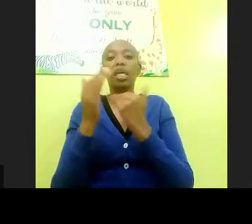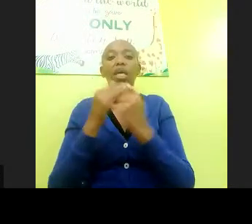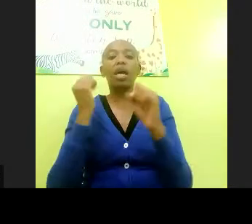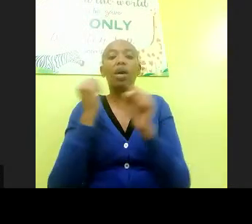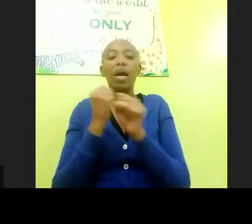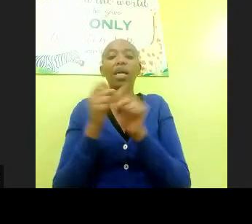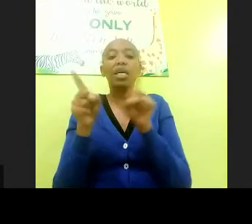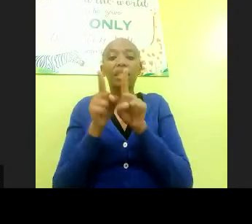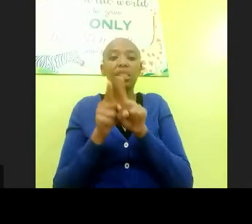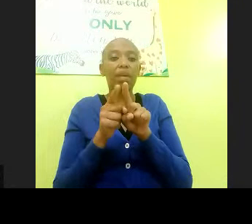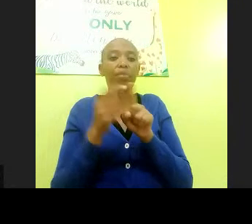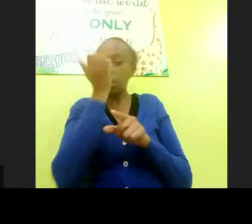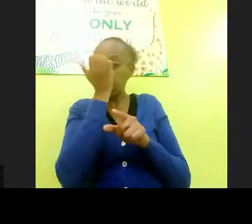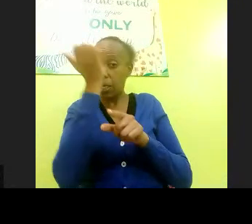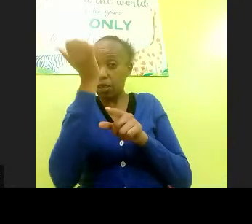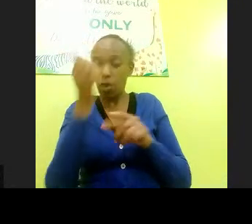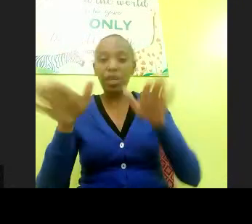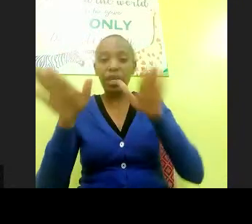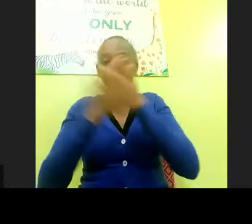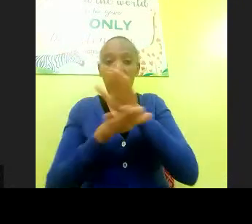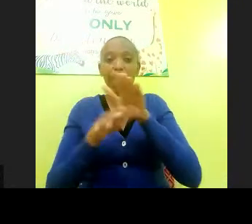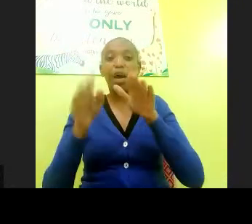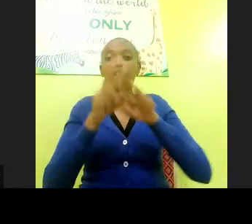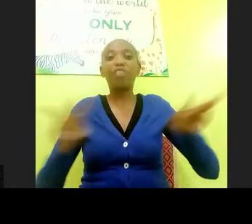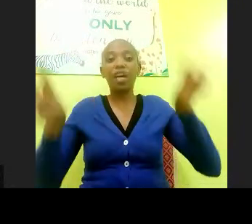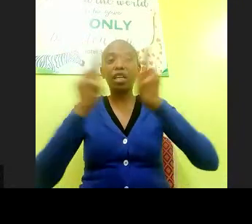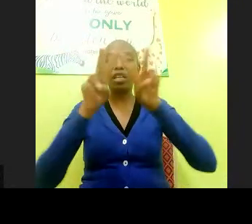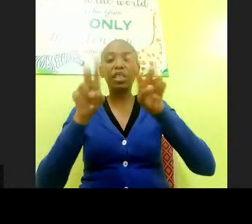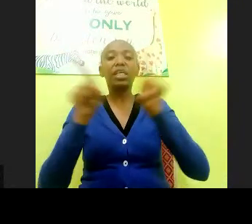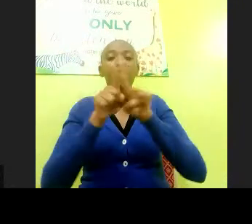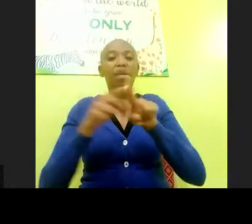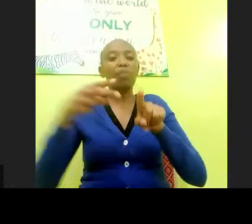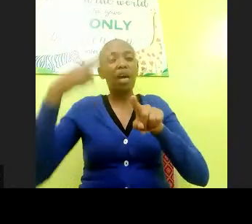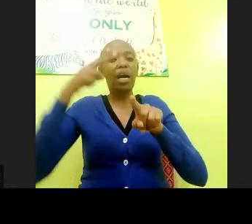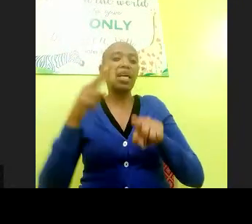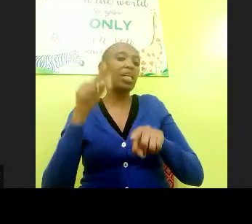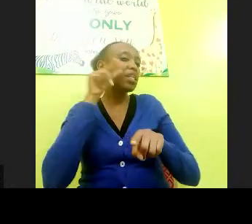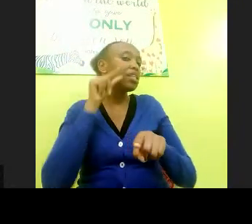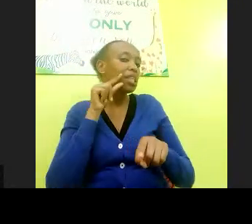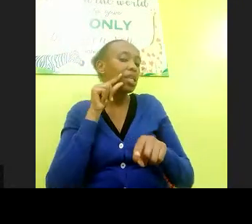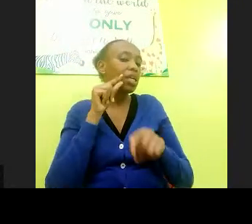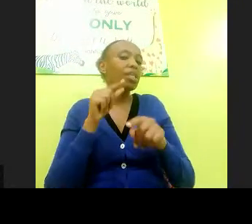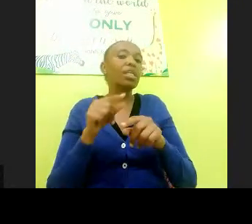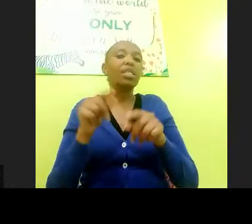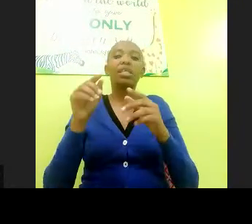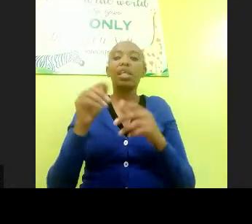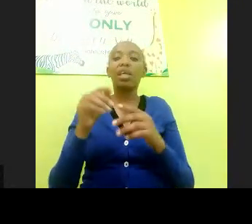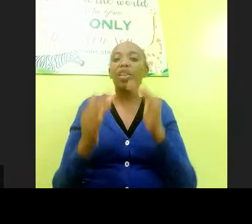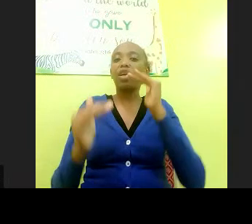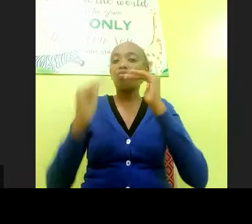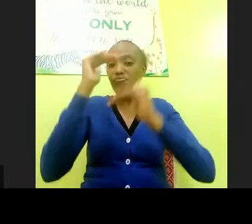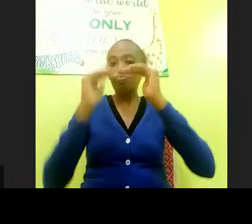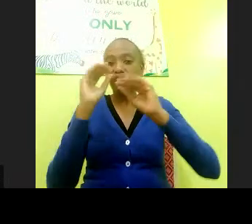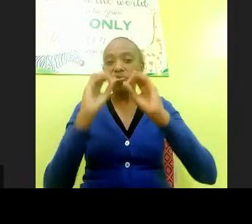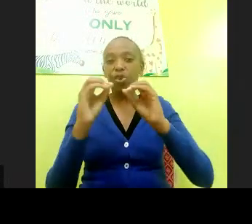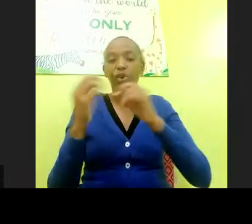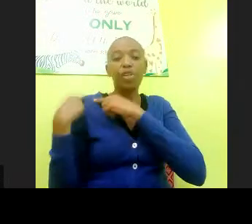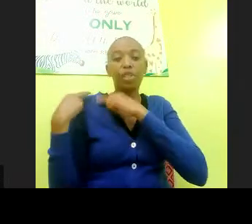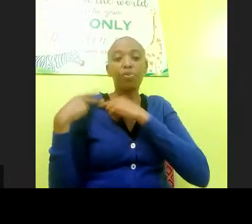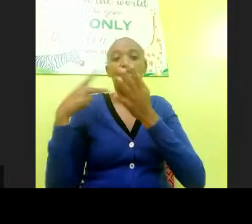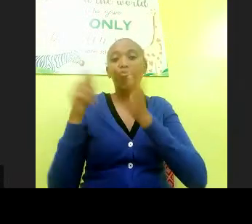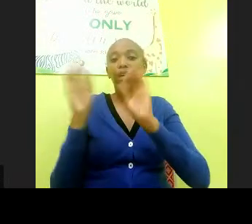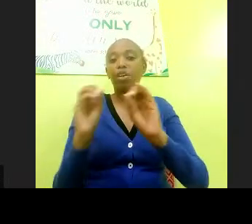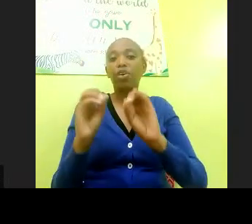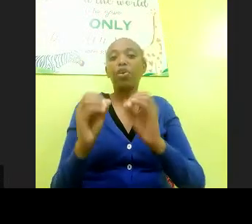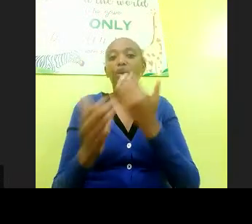overlooked, undervalued, and highly gendered. The disproportionate responsibility of unpaid care